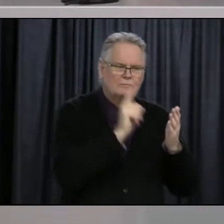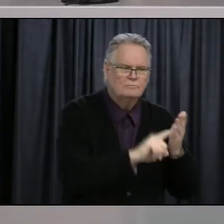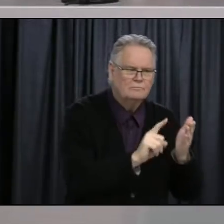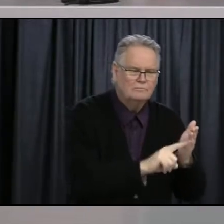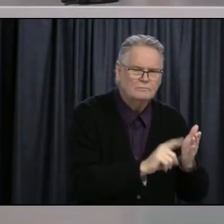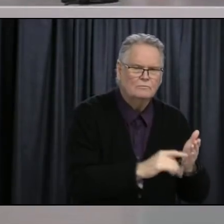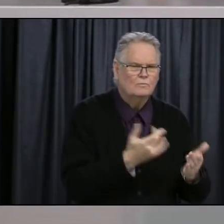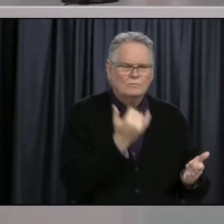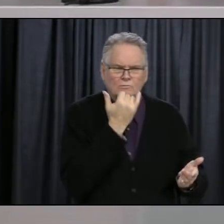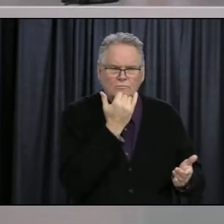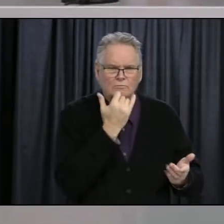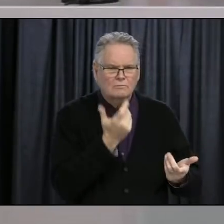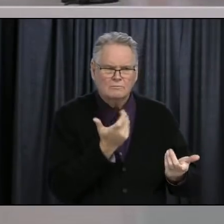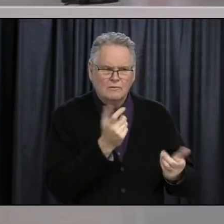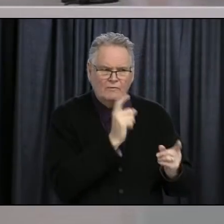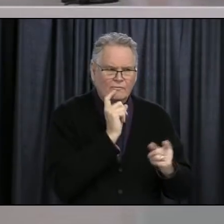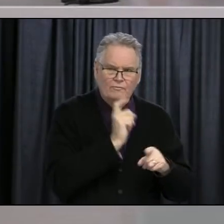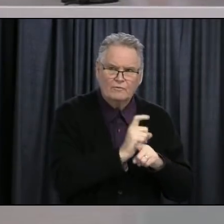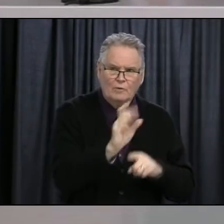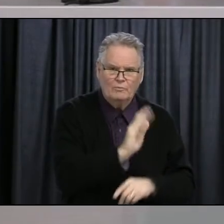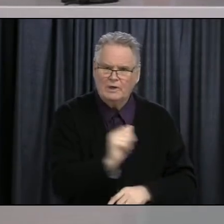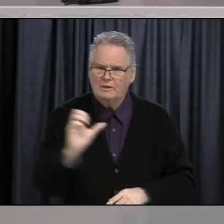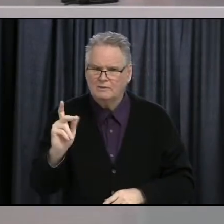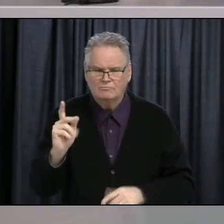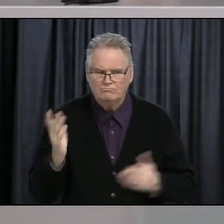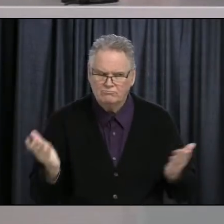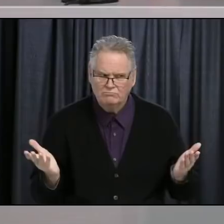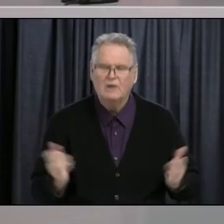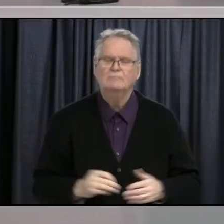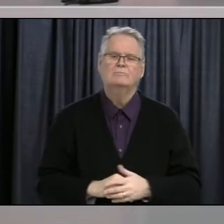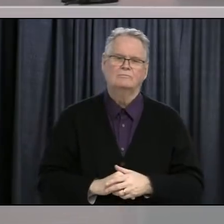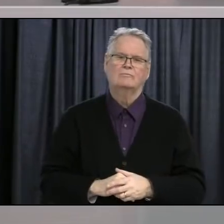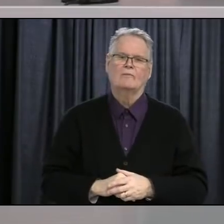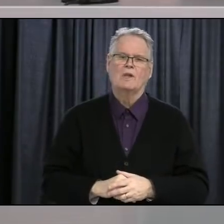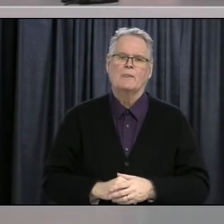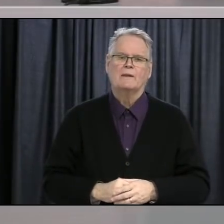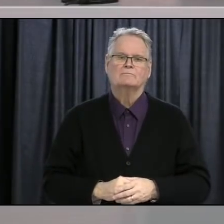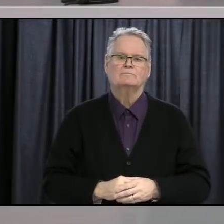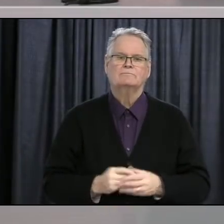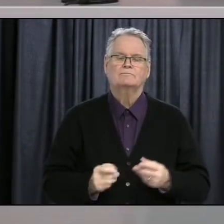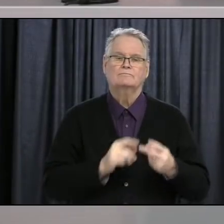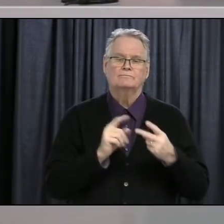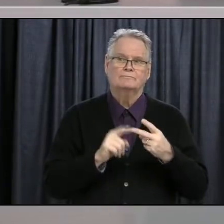Thank you. And for the Minister, I know